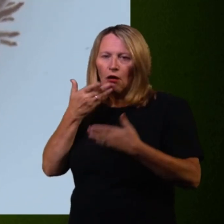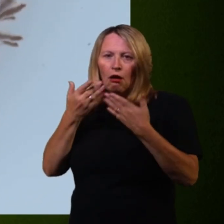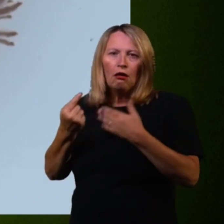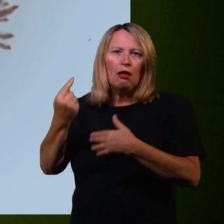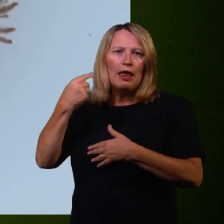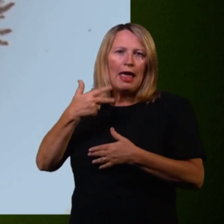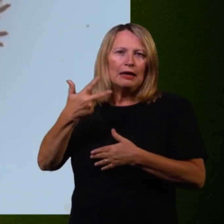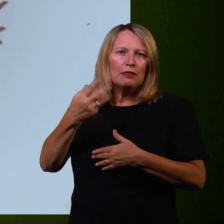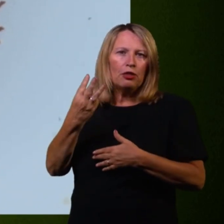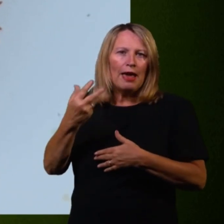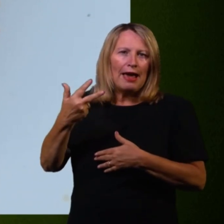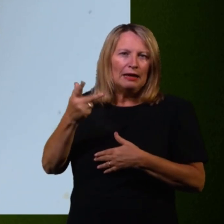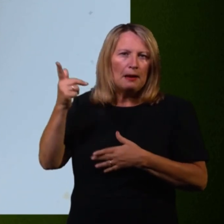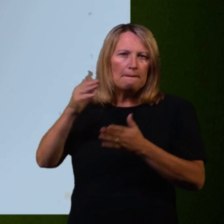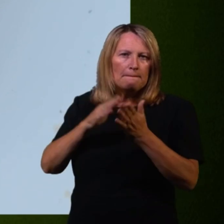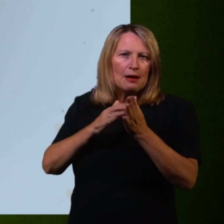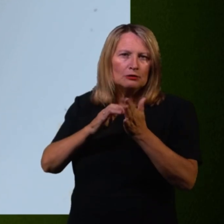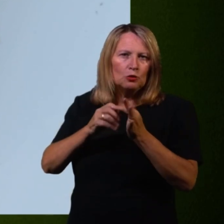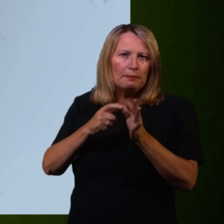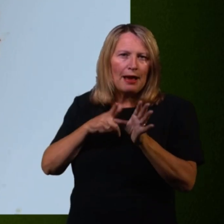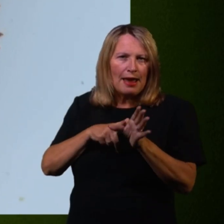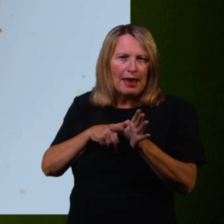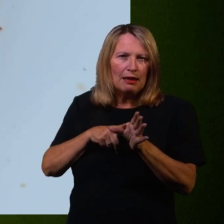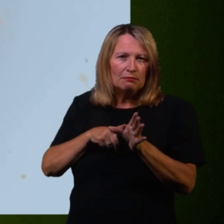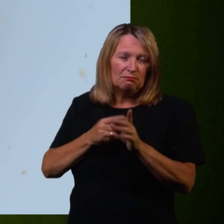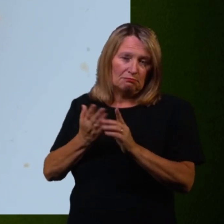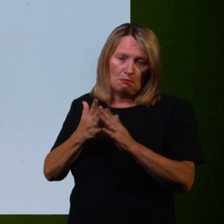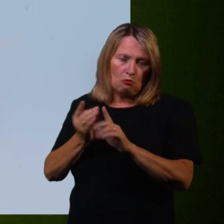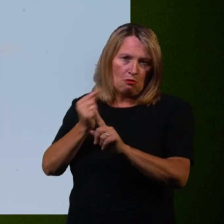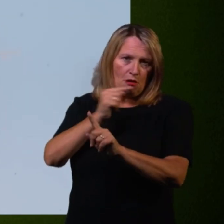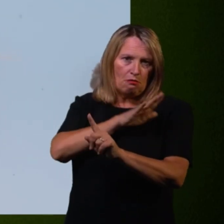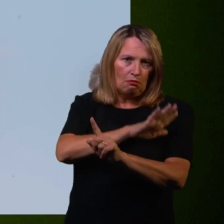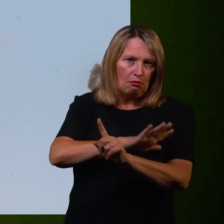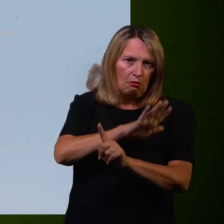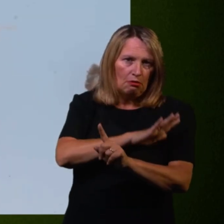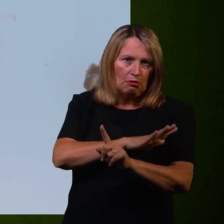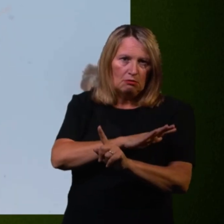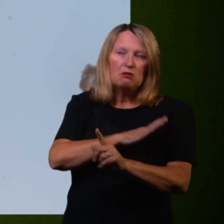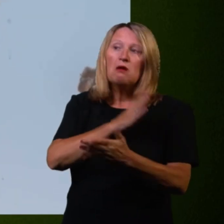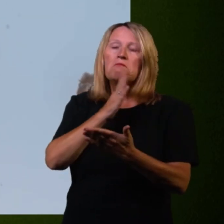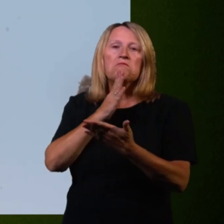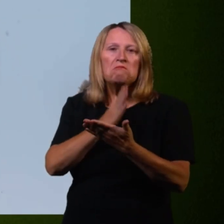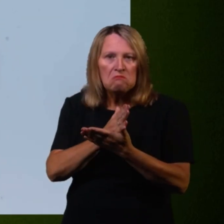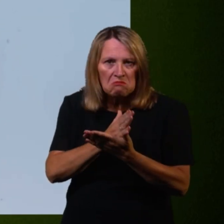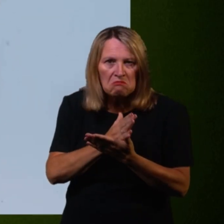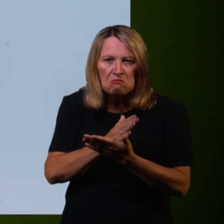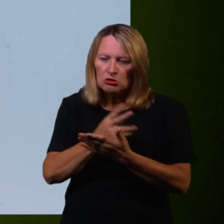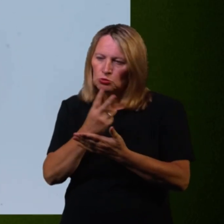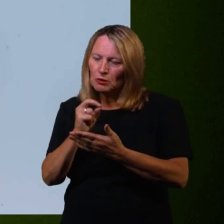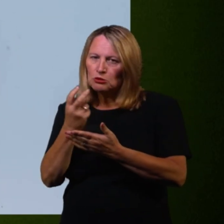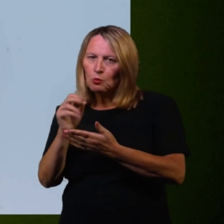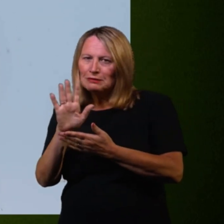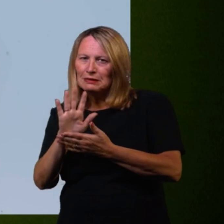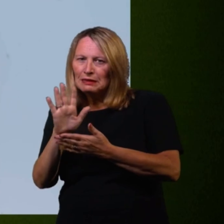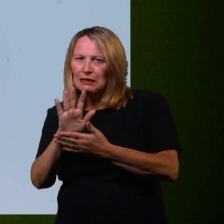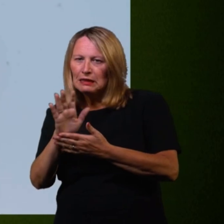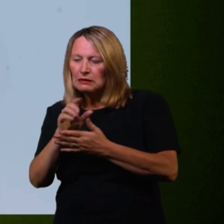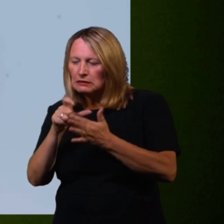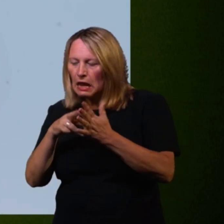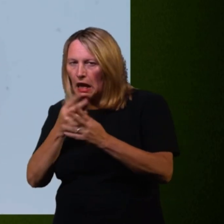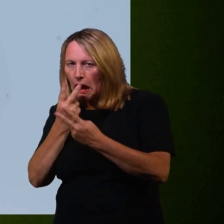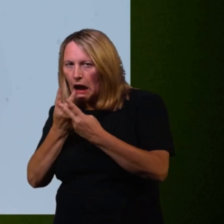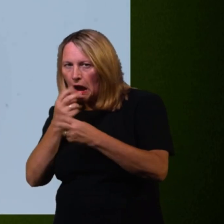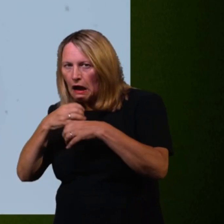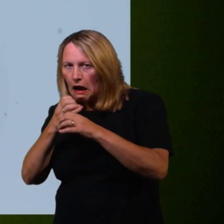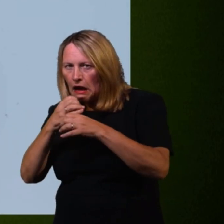described in 1838 in Massachusetts Bay, all the way on the other side of the Atlantic, but now confirmed around 2020